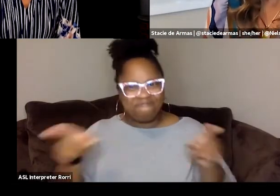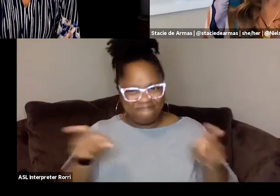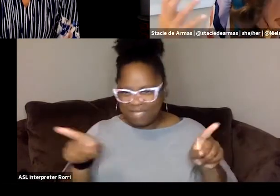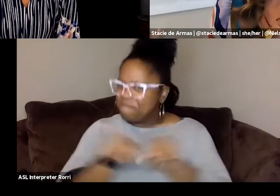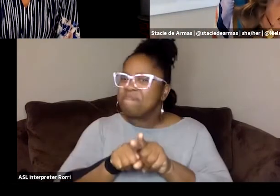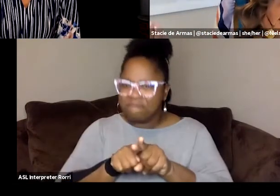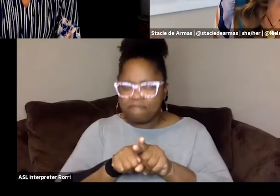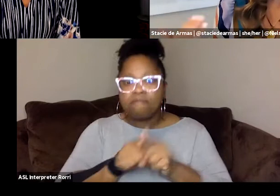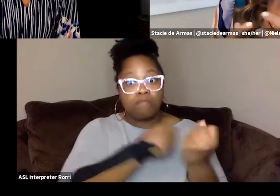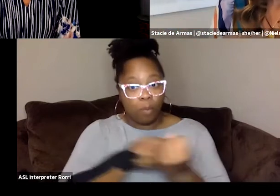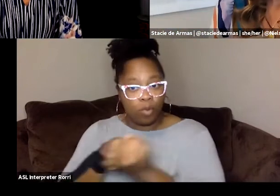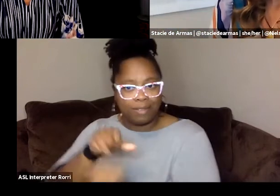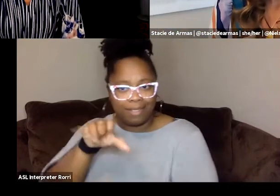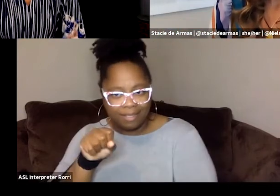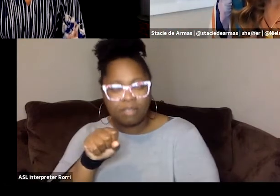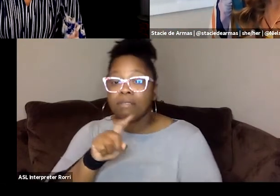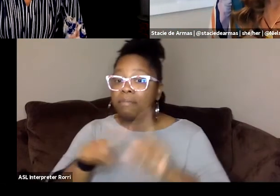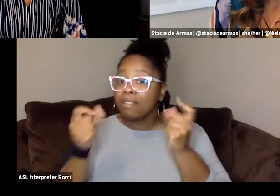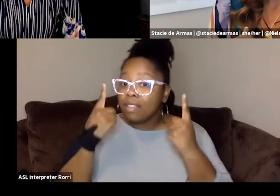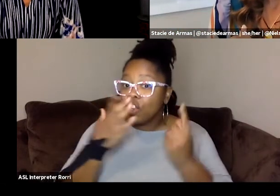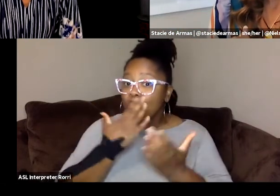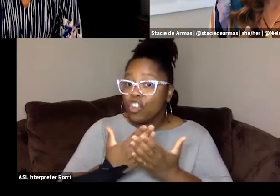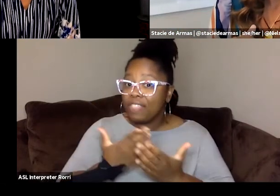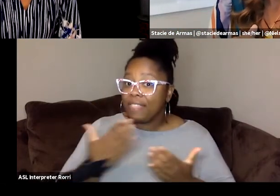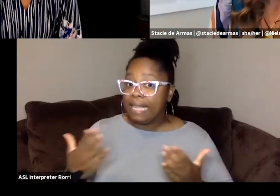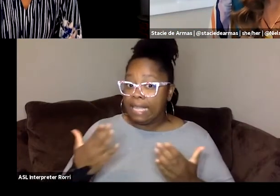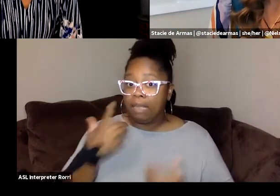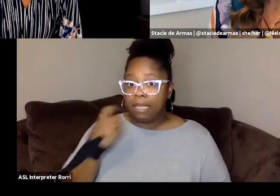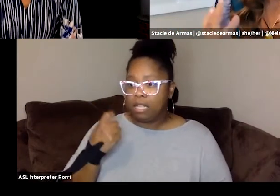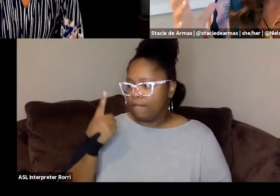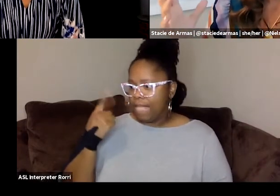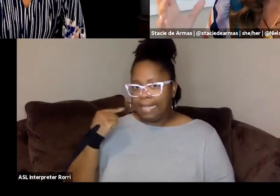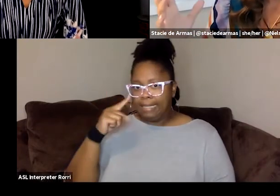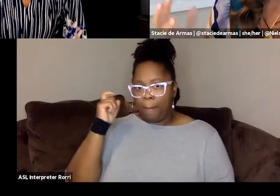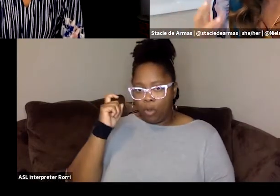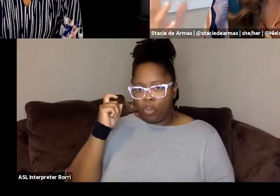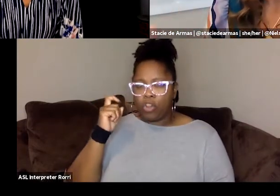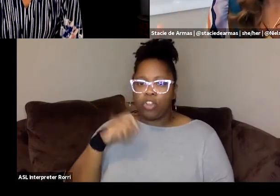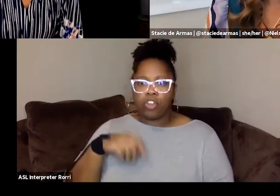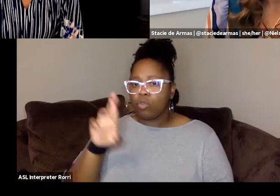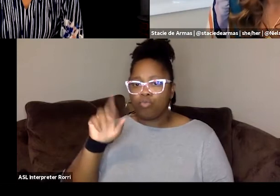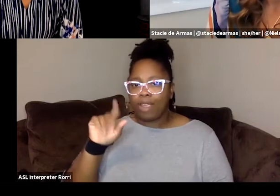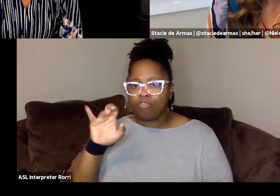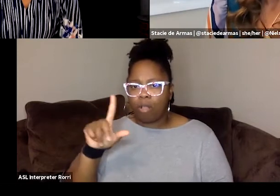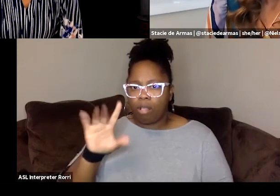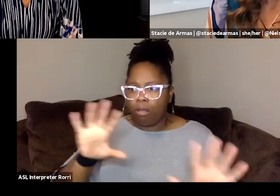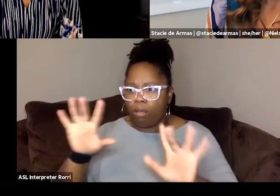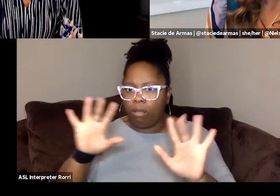experiencing. The good thing is, as a result of the events of last summer and the racial reckoning that our